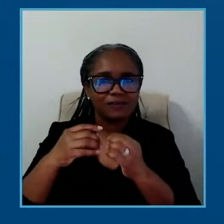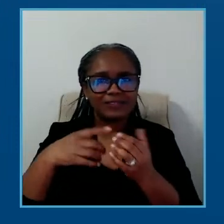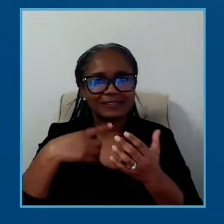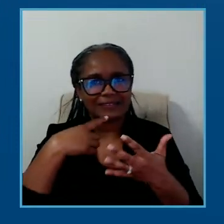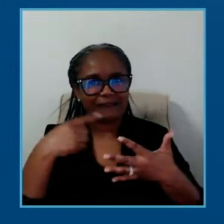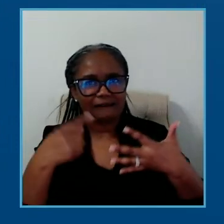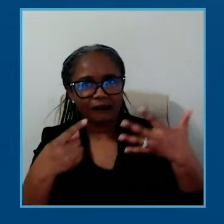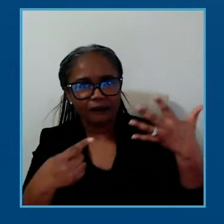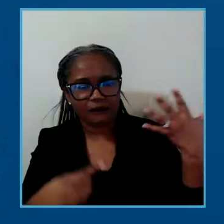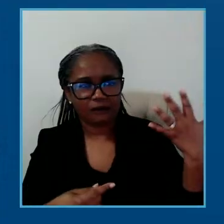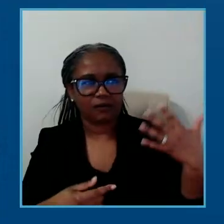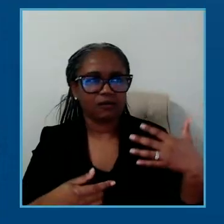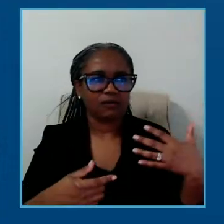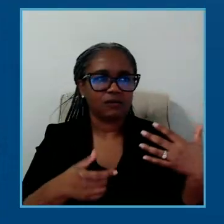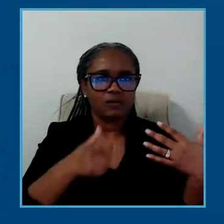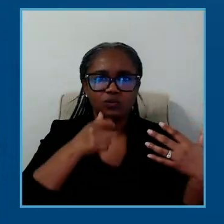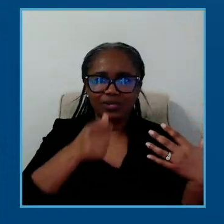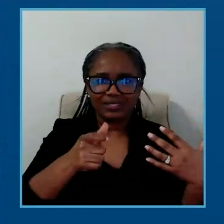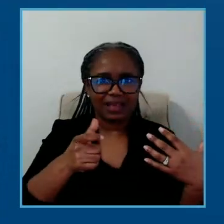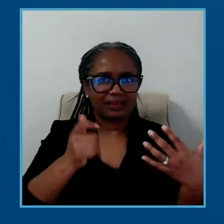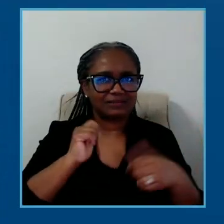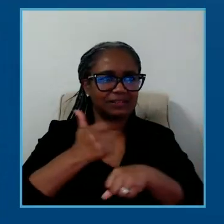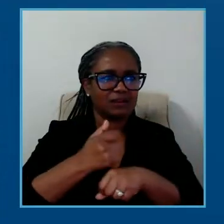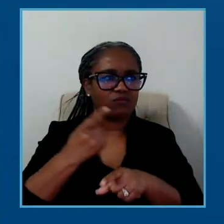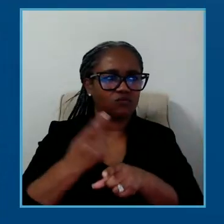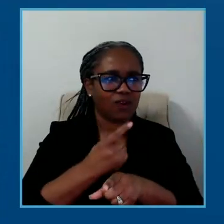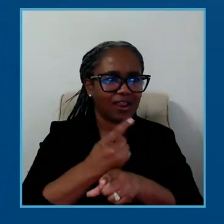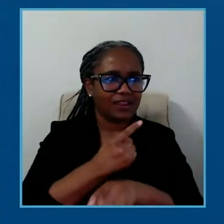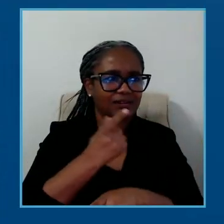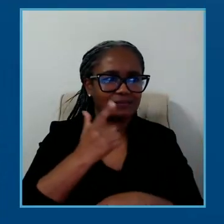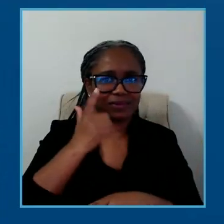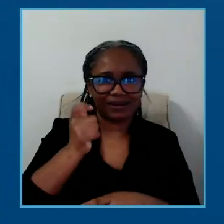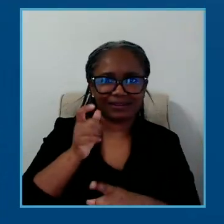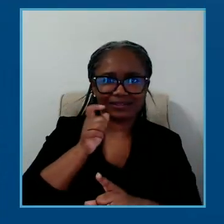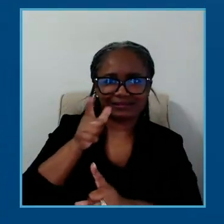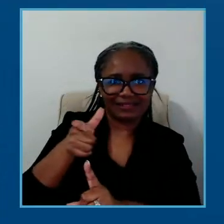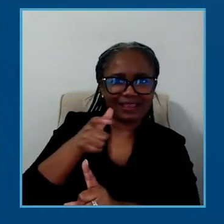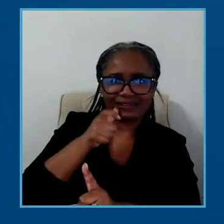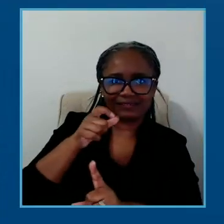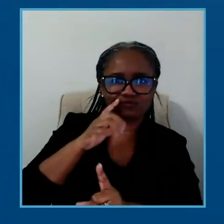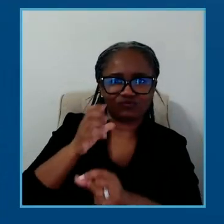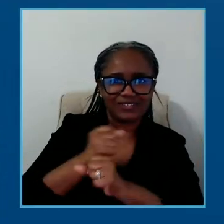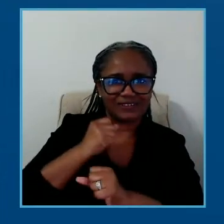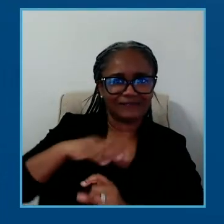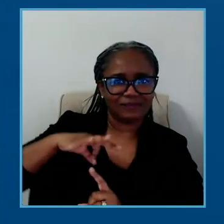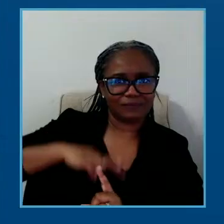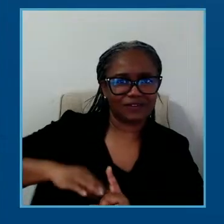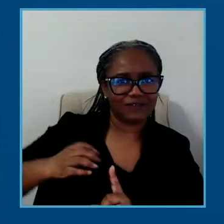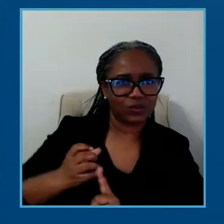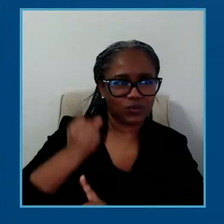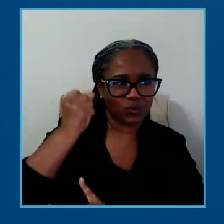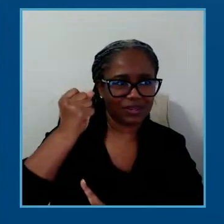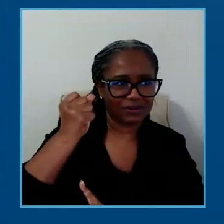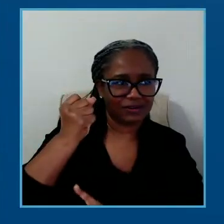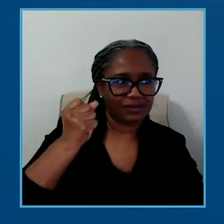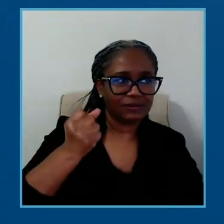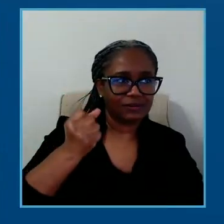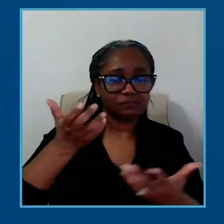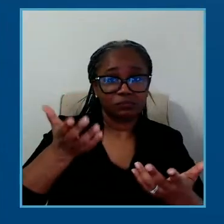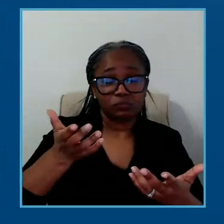did them separately, would it have been more fair to do the open seat first and then the mail seat